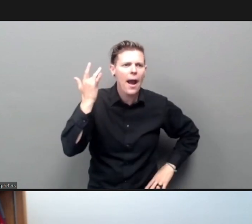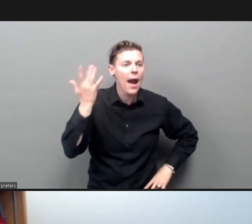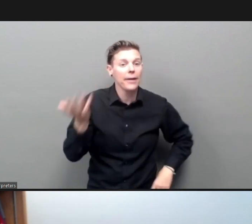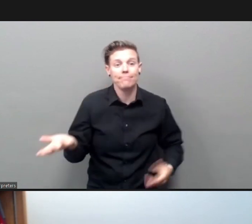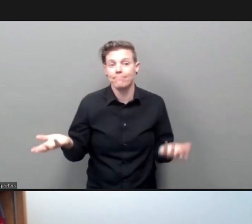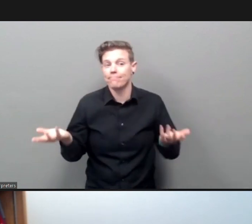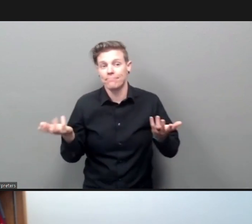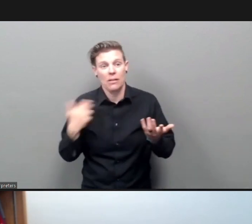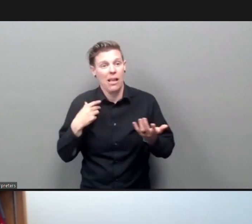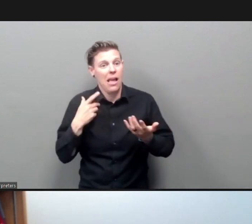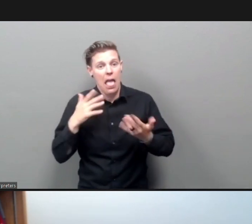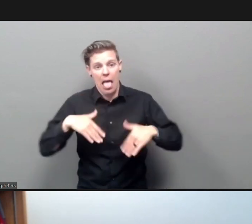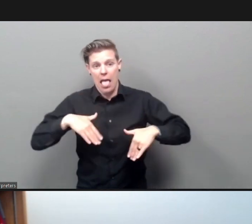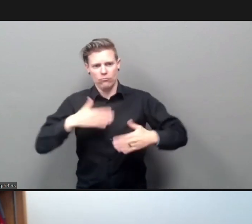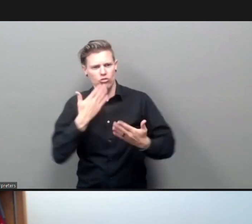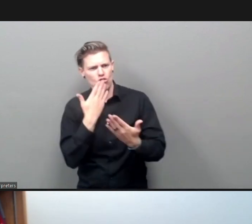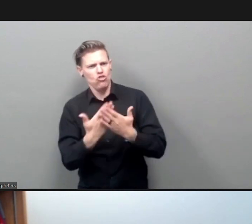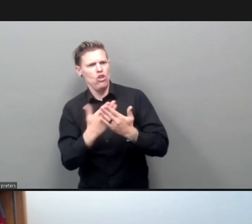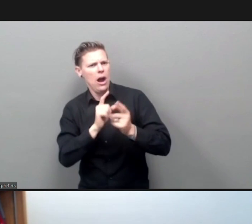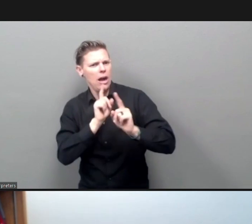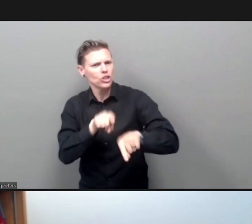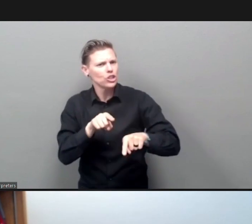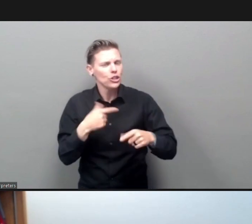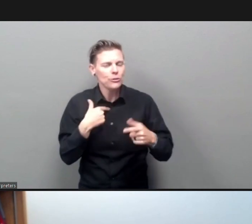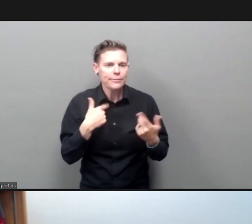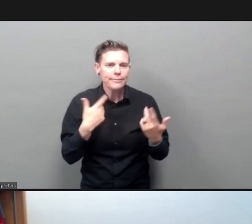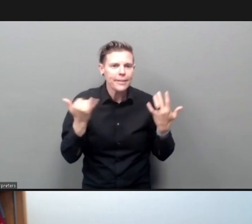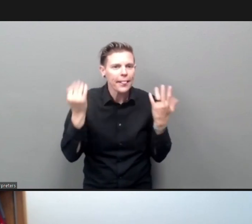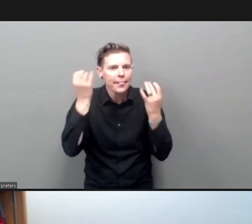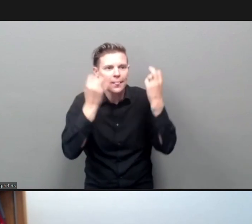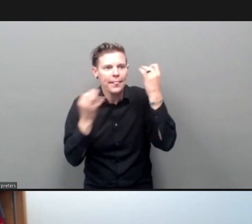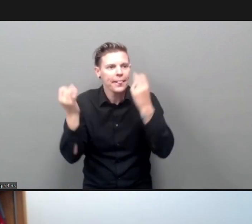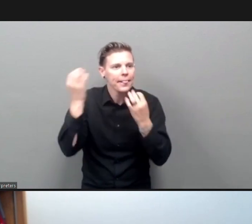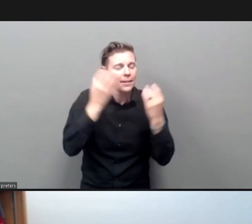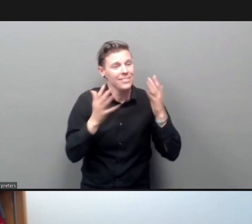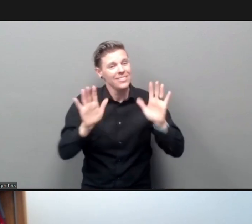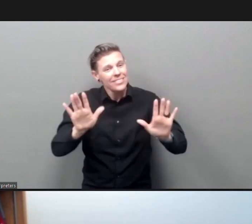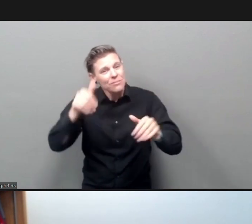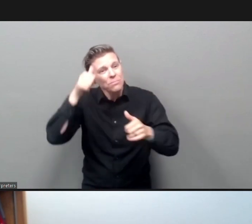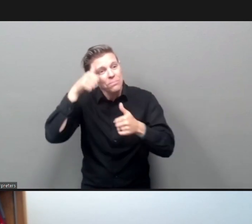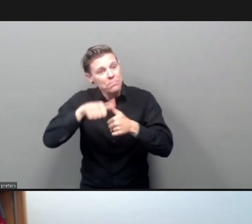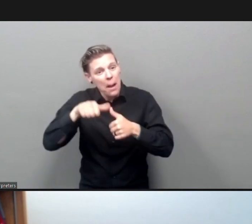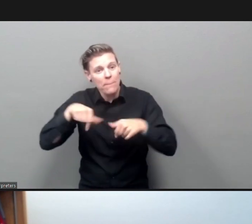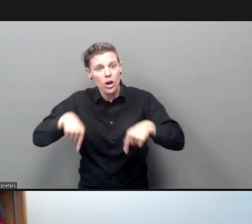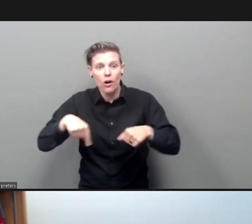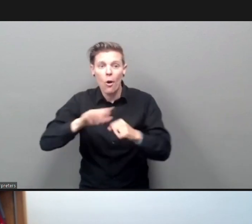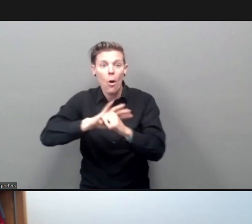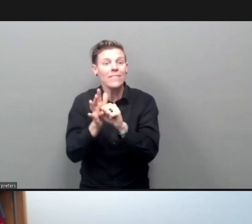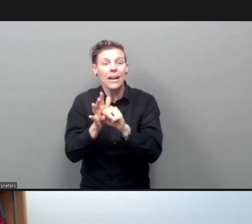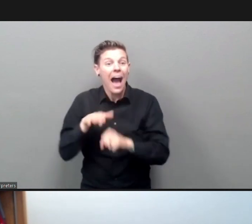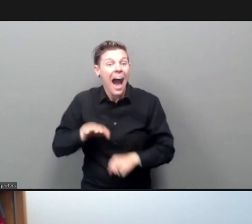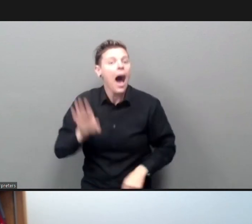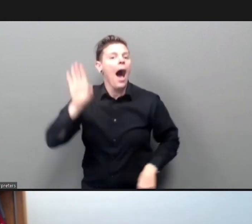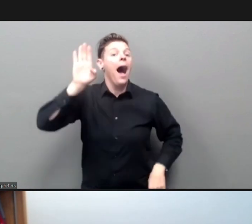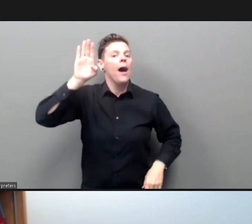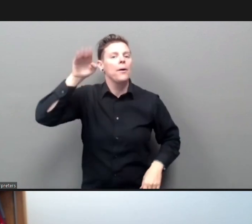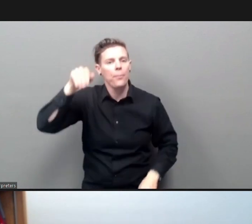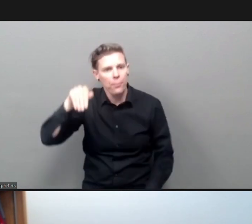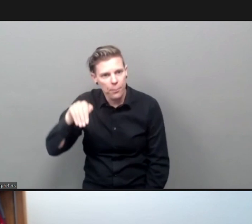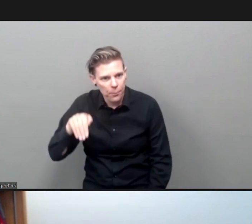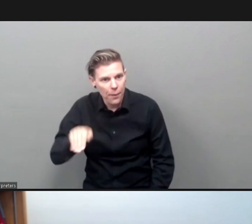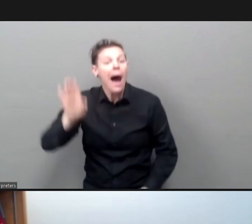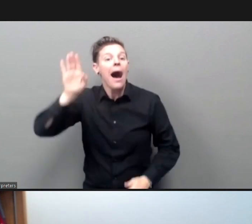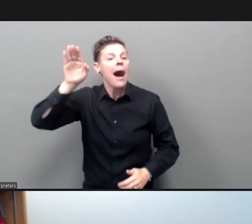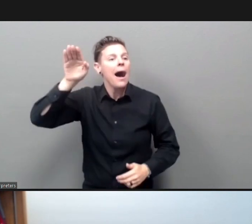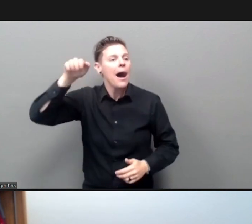is cyclic and every state has its ups and downs. And so we will, if we're having one of our ups while